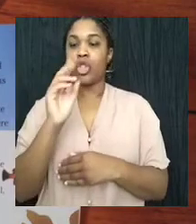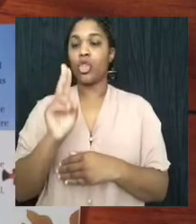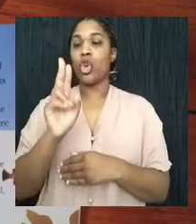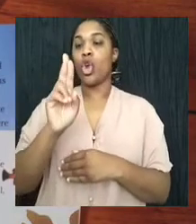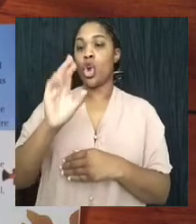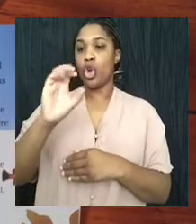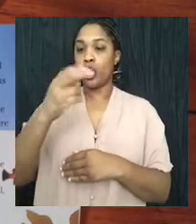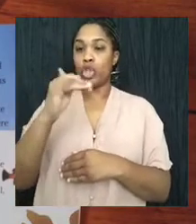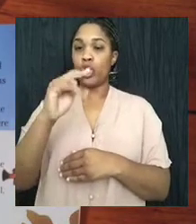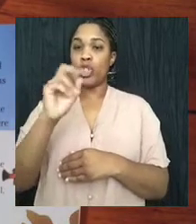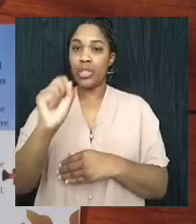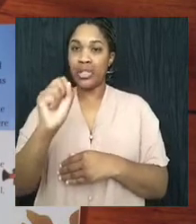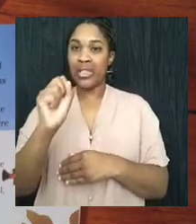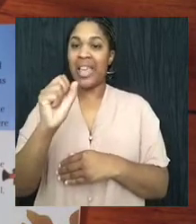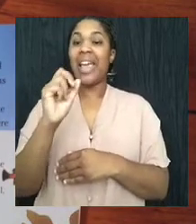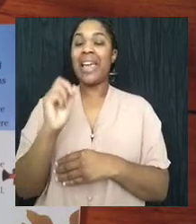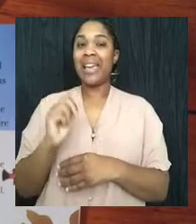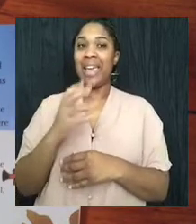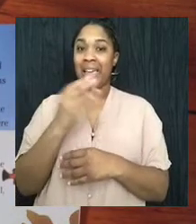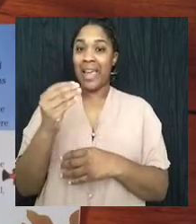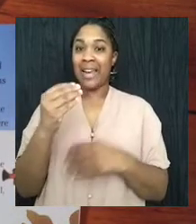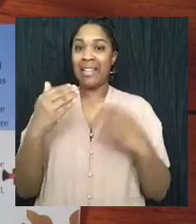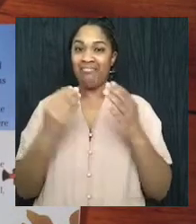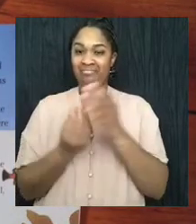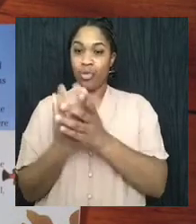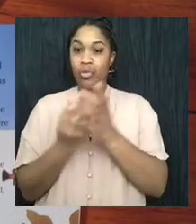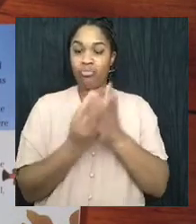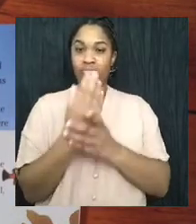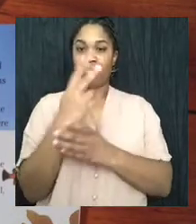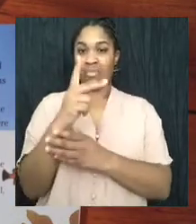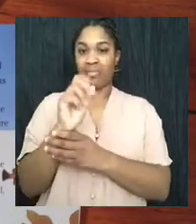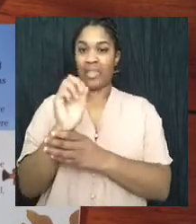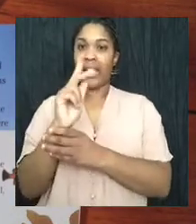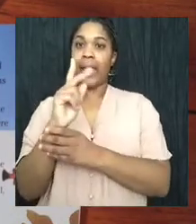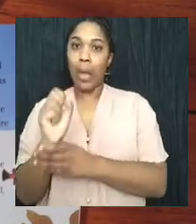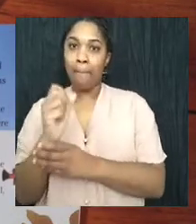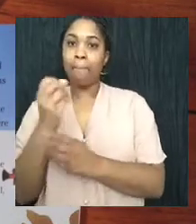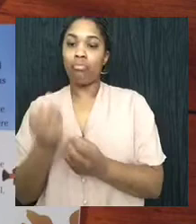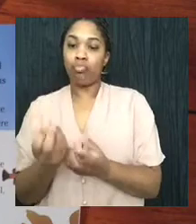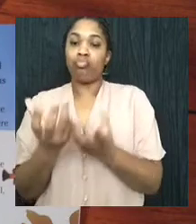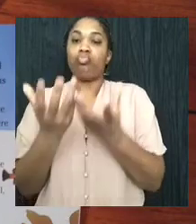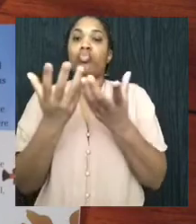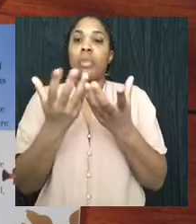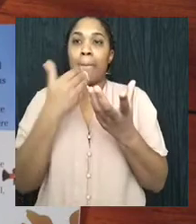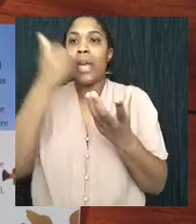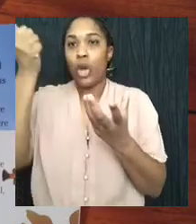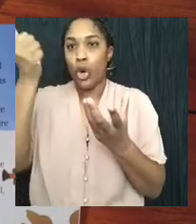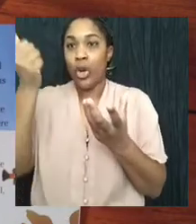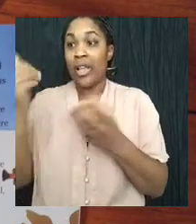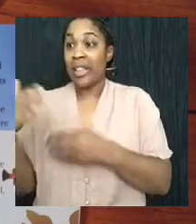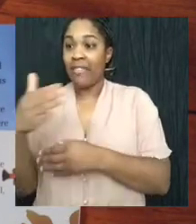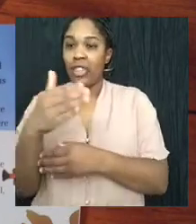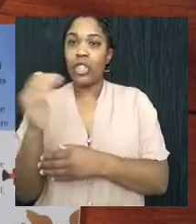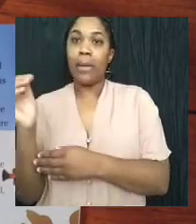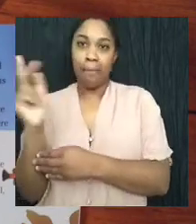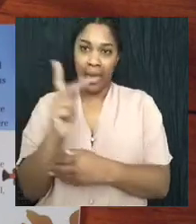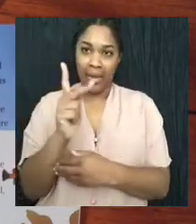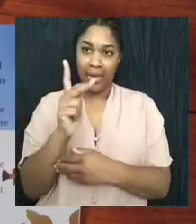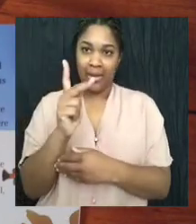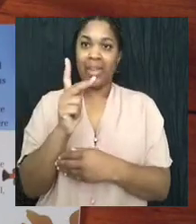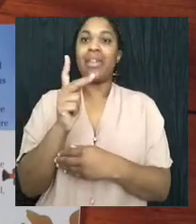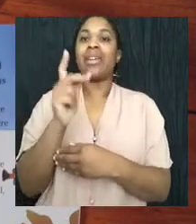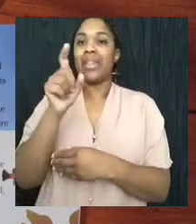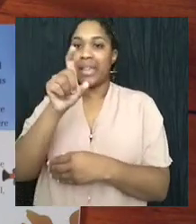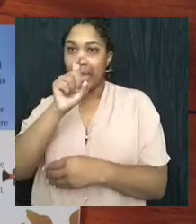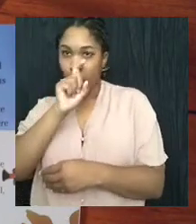began to do well. When the kelp did well, the fish came back. and so did the eagles,